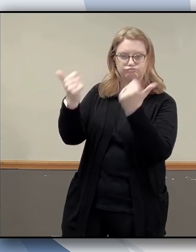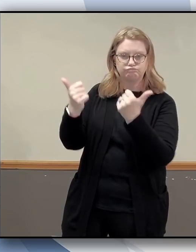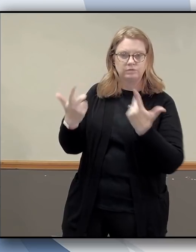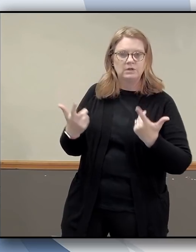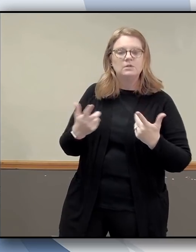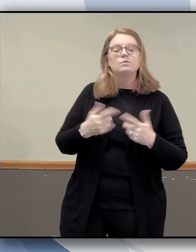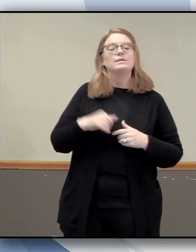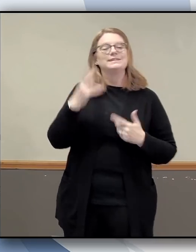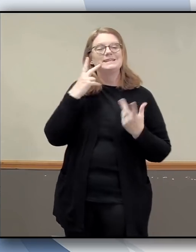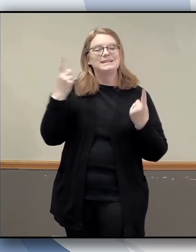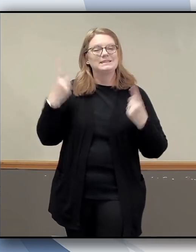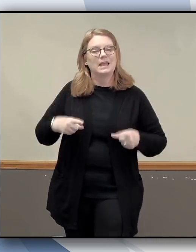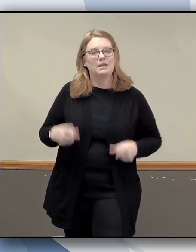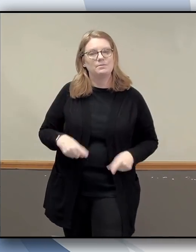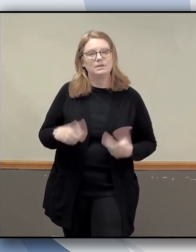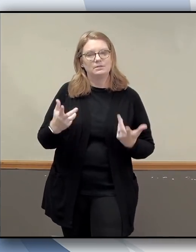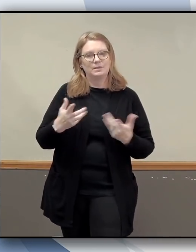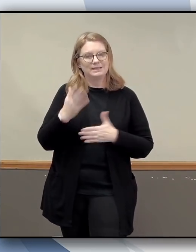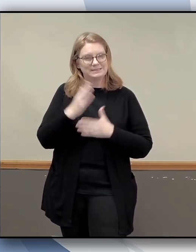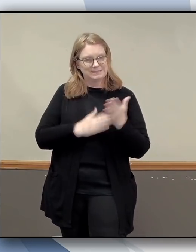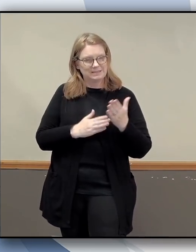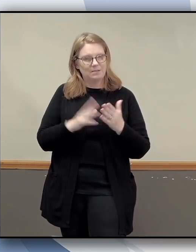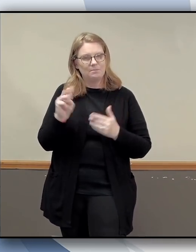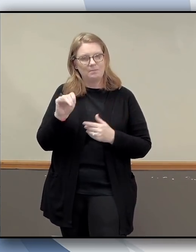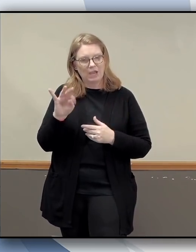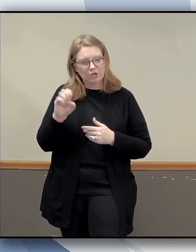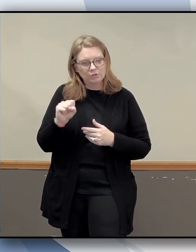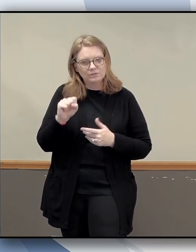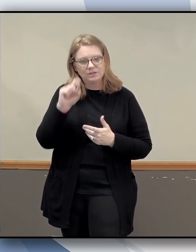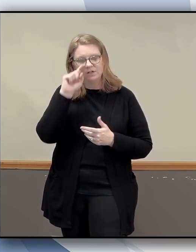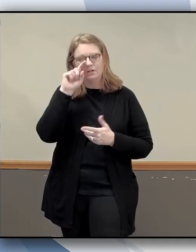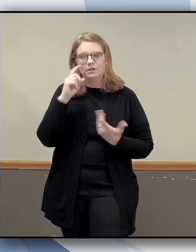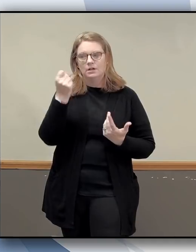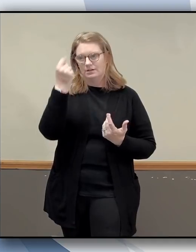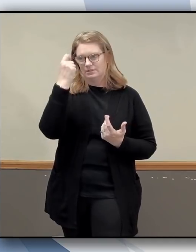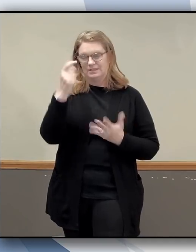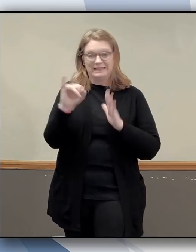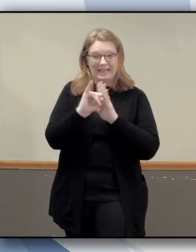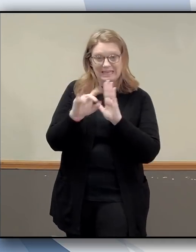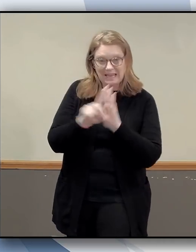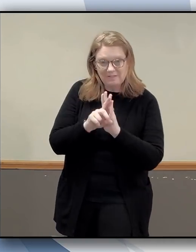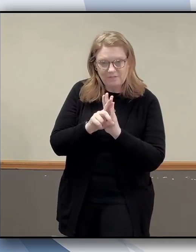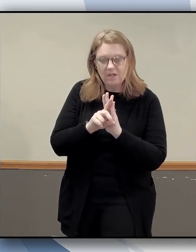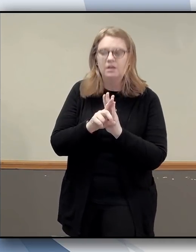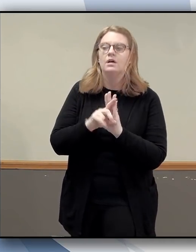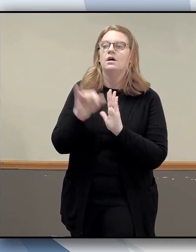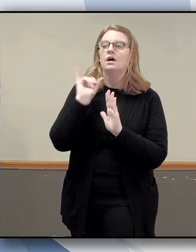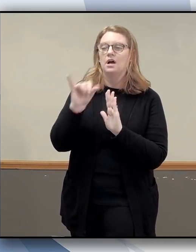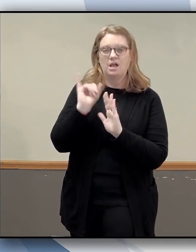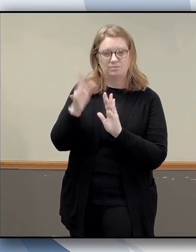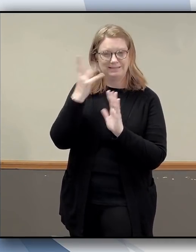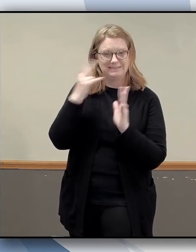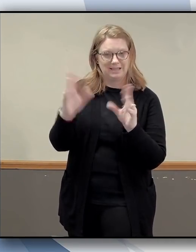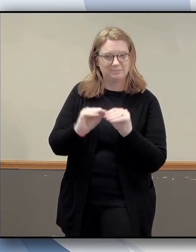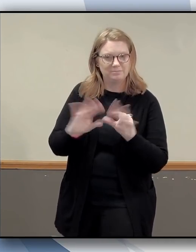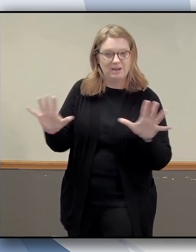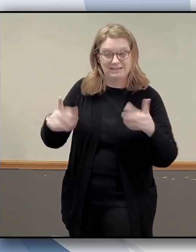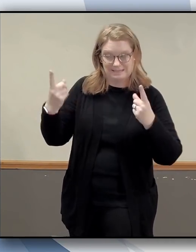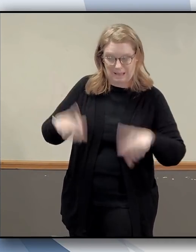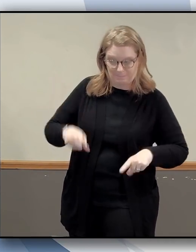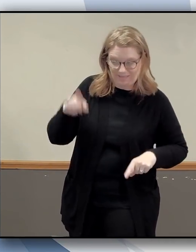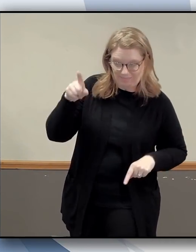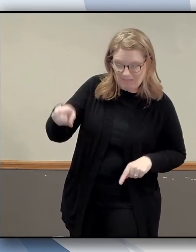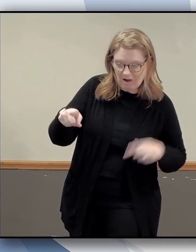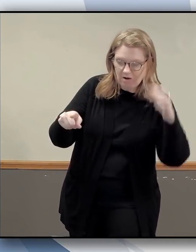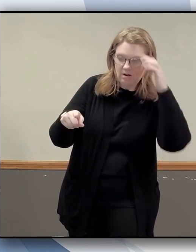already taking place by some proactive mayors, where they've identified activities or areas where spread is occurring and are coming up with